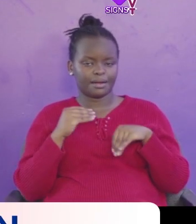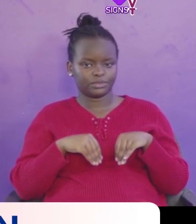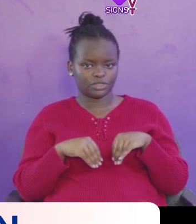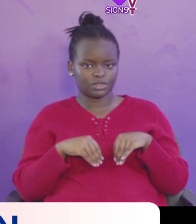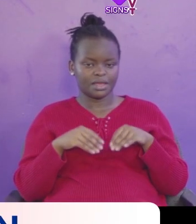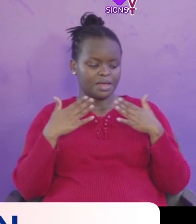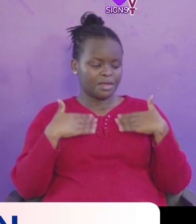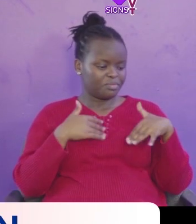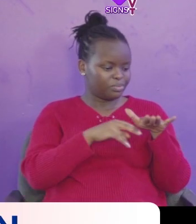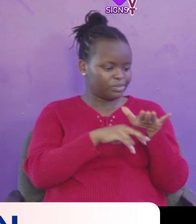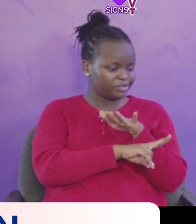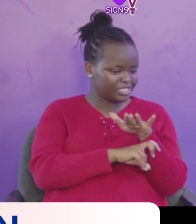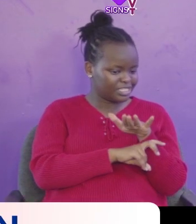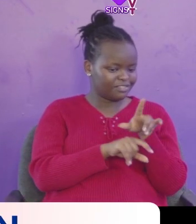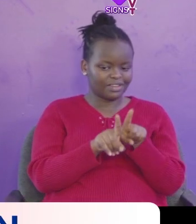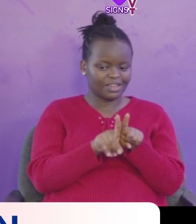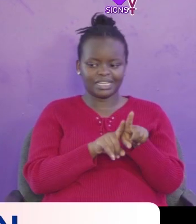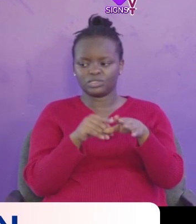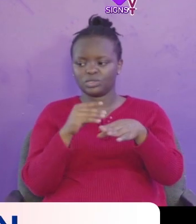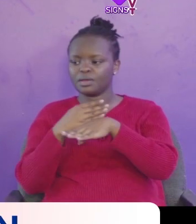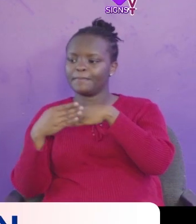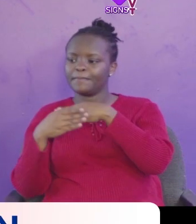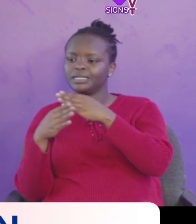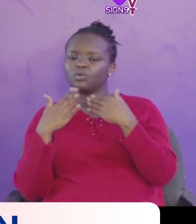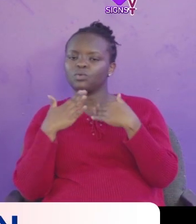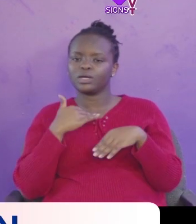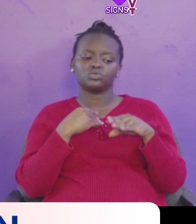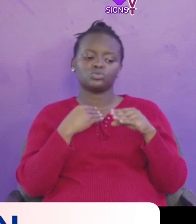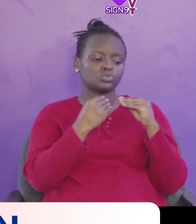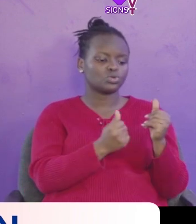tu wakisanya. Tunataka tumaliza corruption.